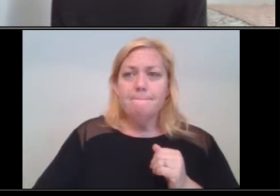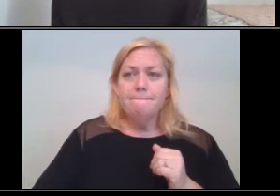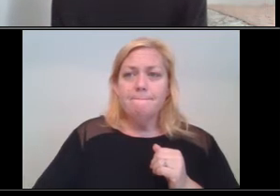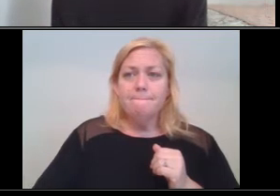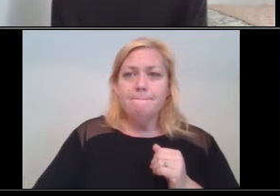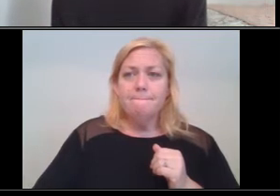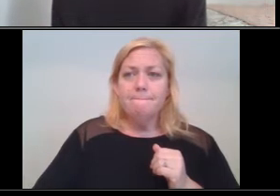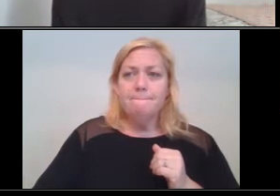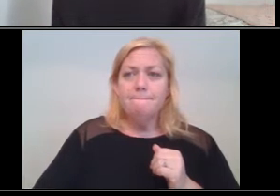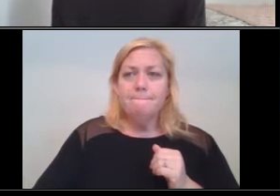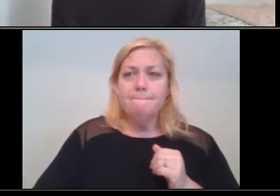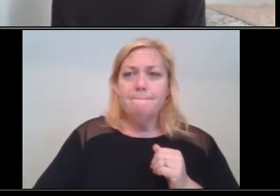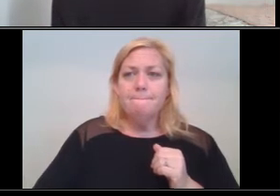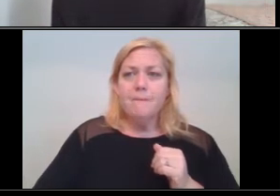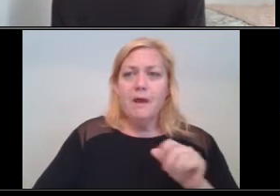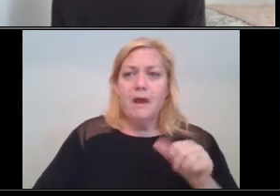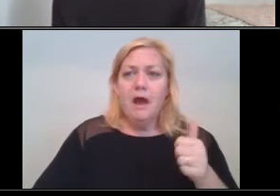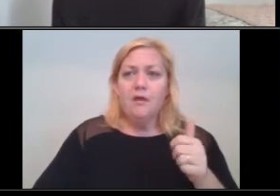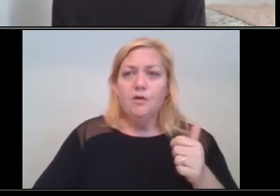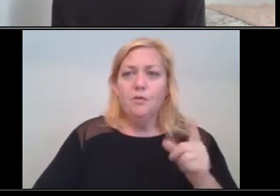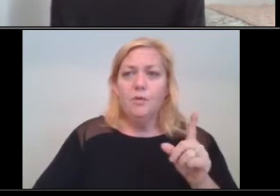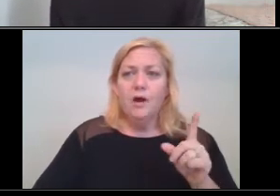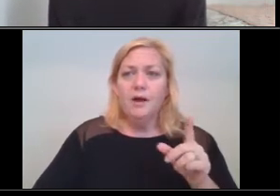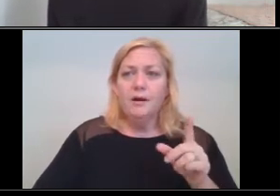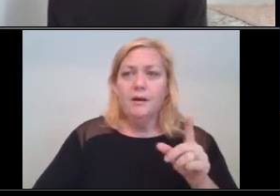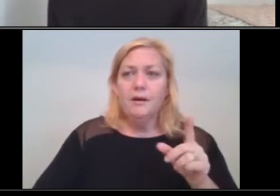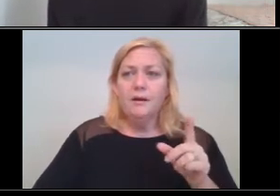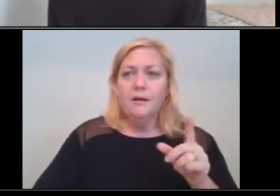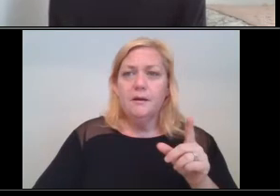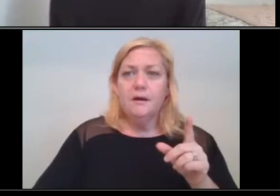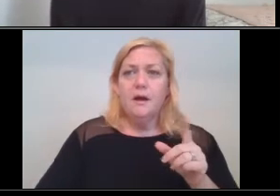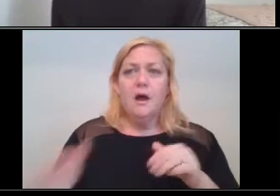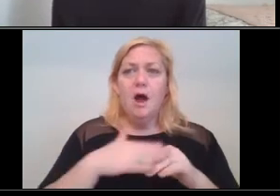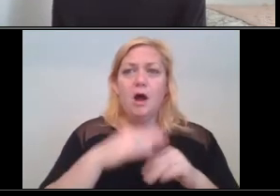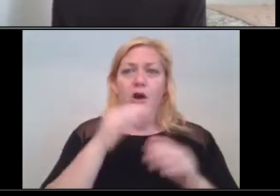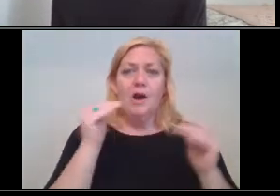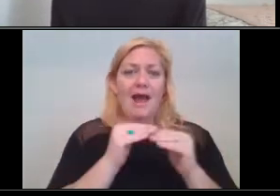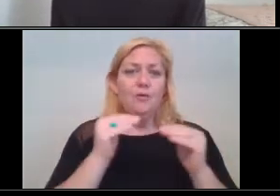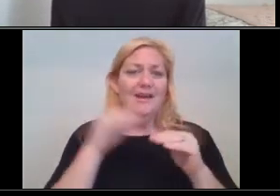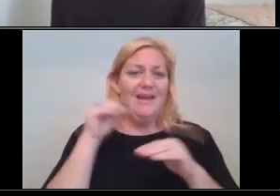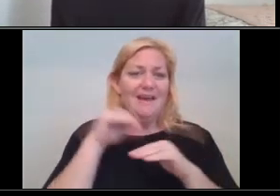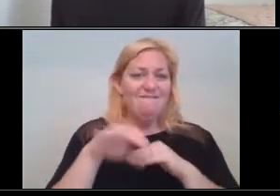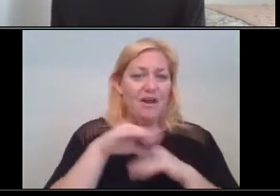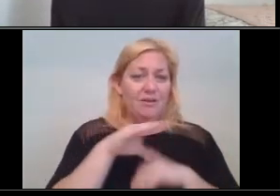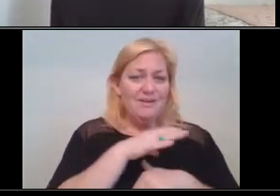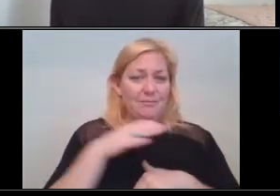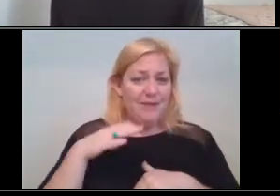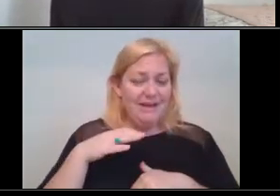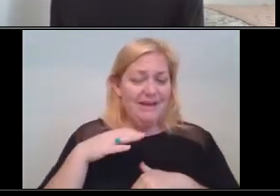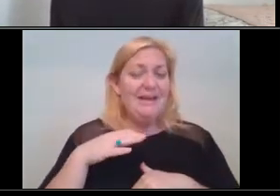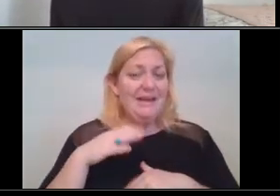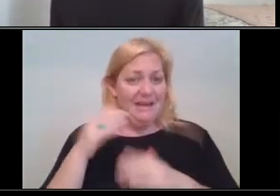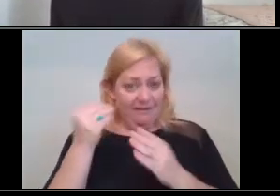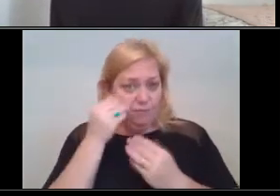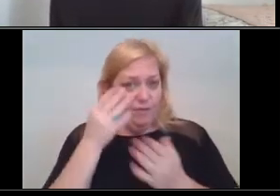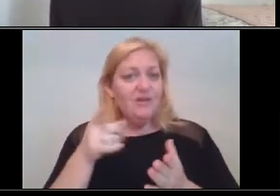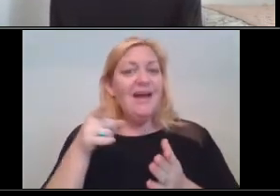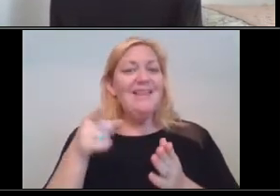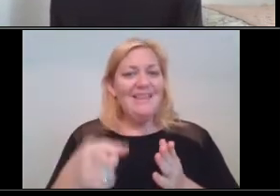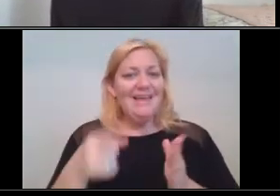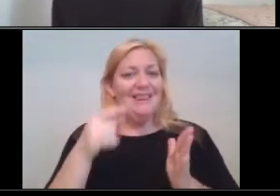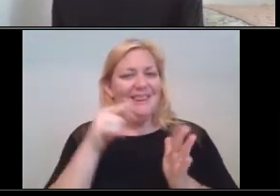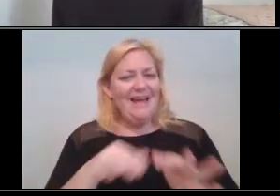Advisory Committee, and I think it will be really important for all of us to consider that perspective in informing that